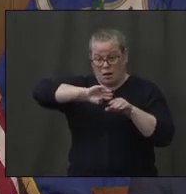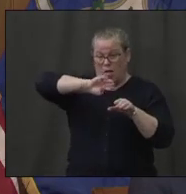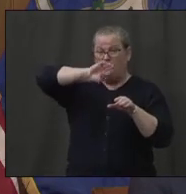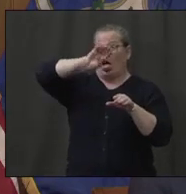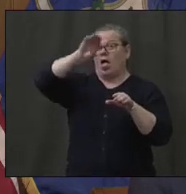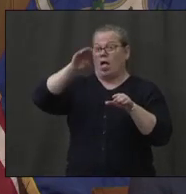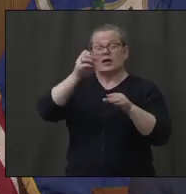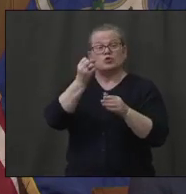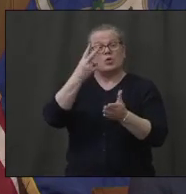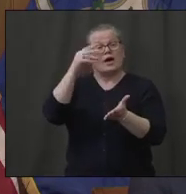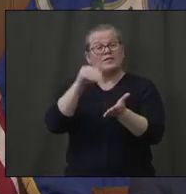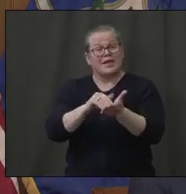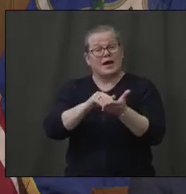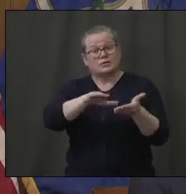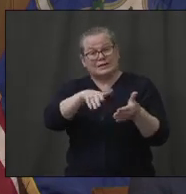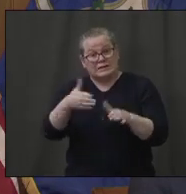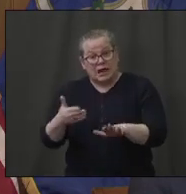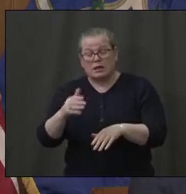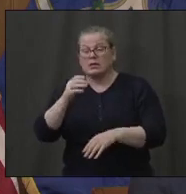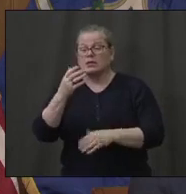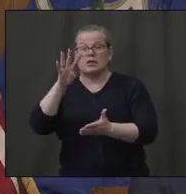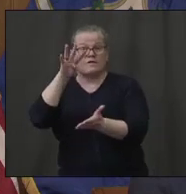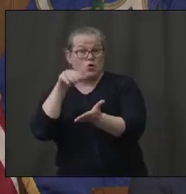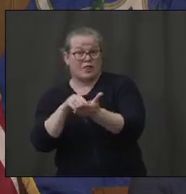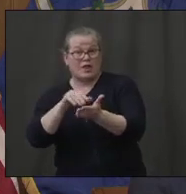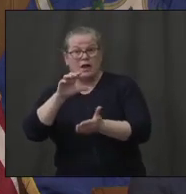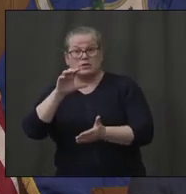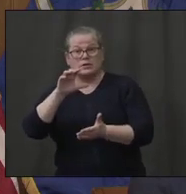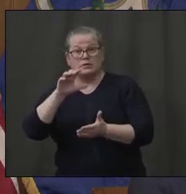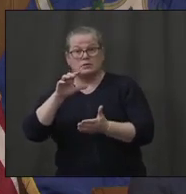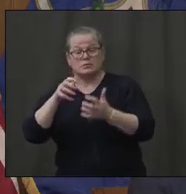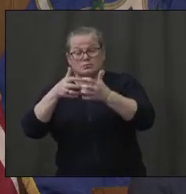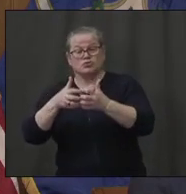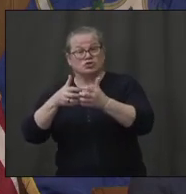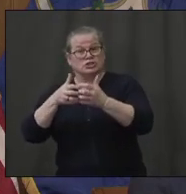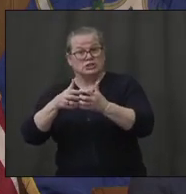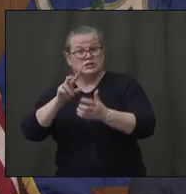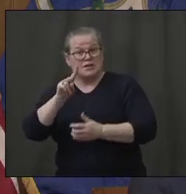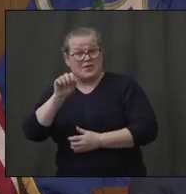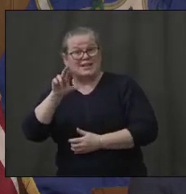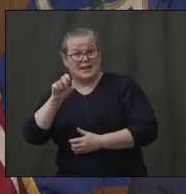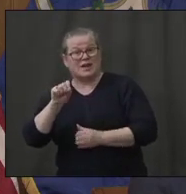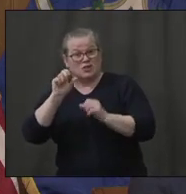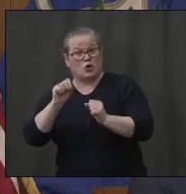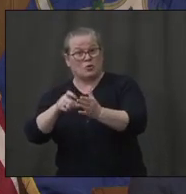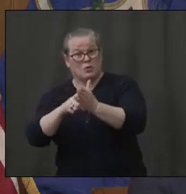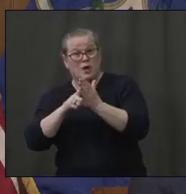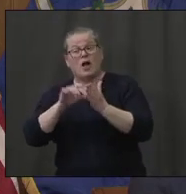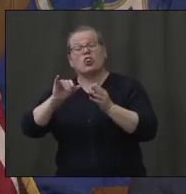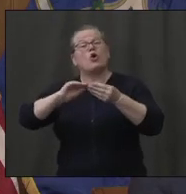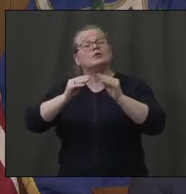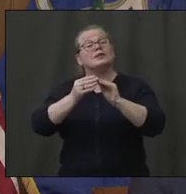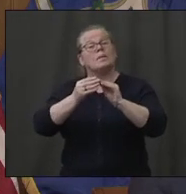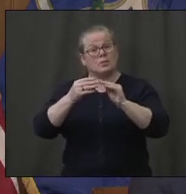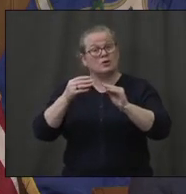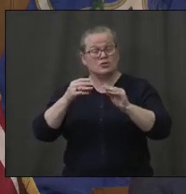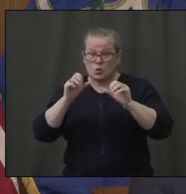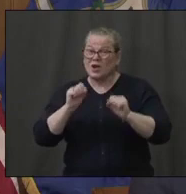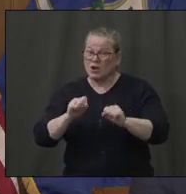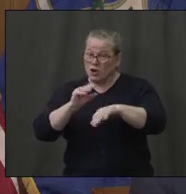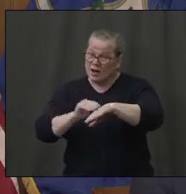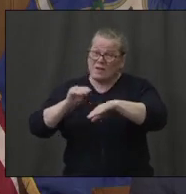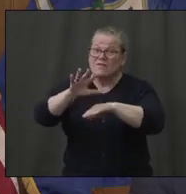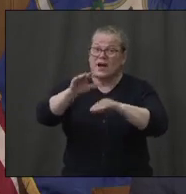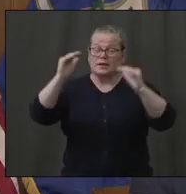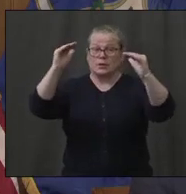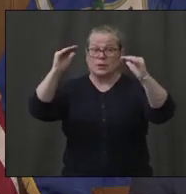required, we can impact that curve. If people do what the governor asks them to do every single day and take these social